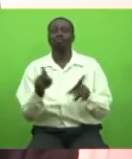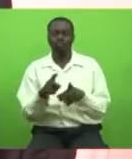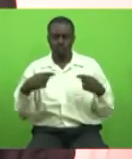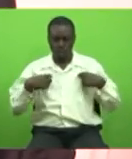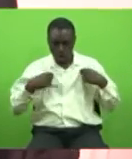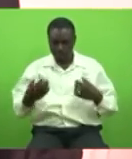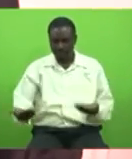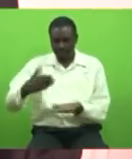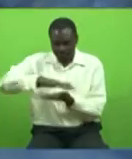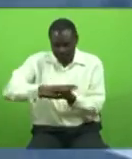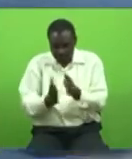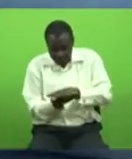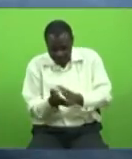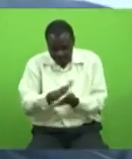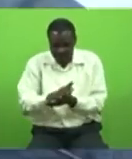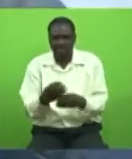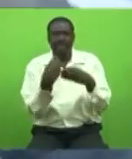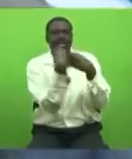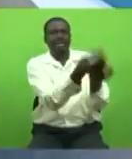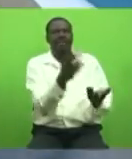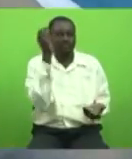ground planes for analysis.